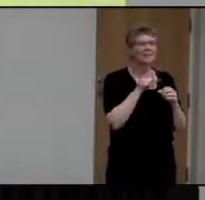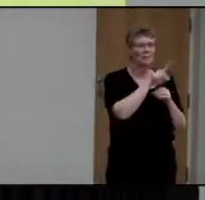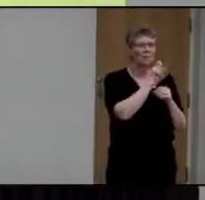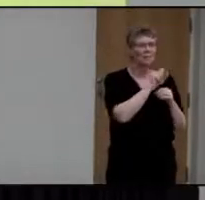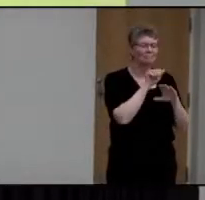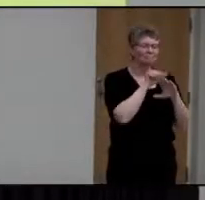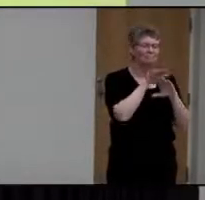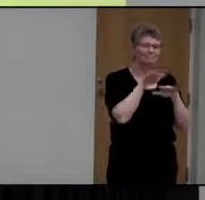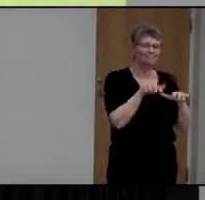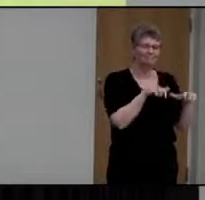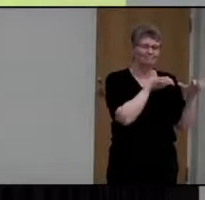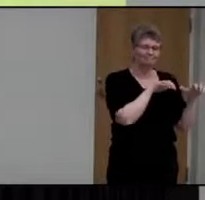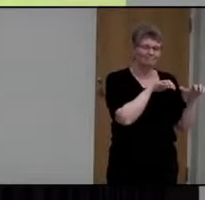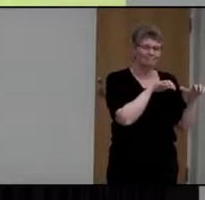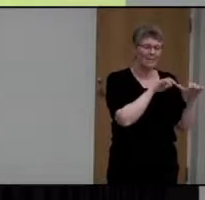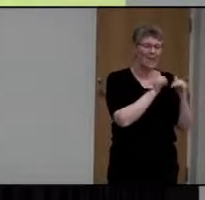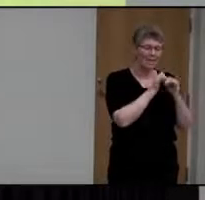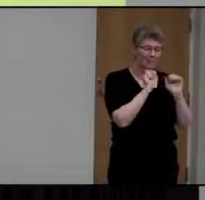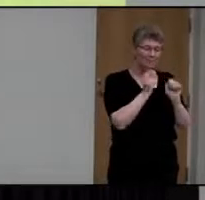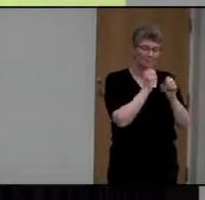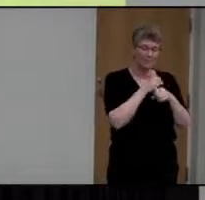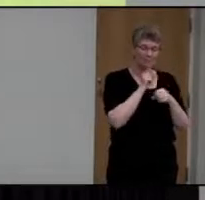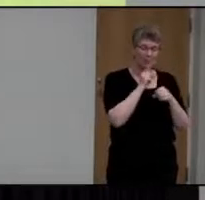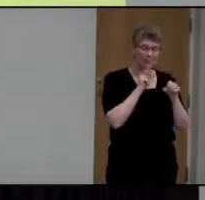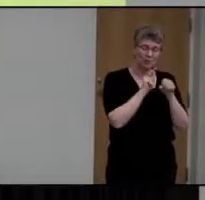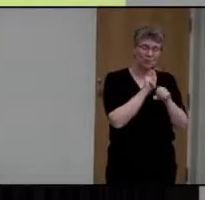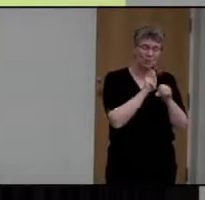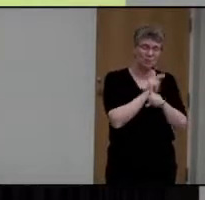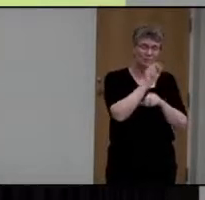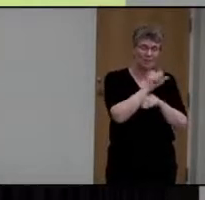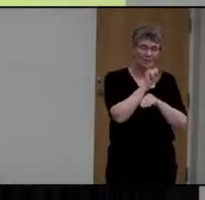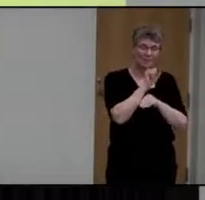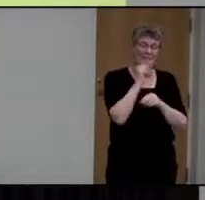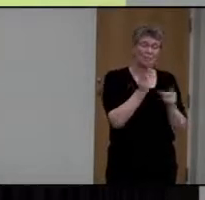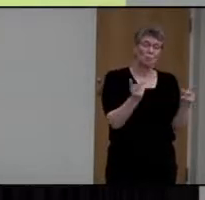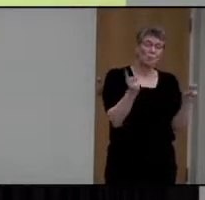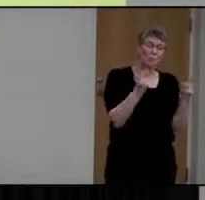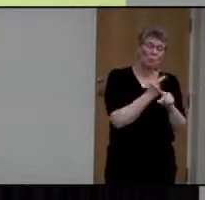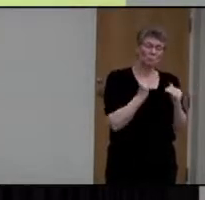ensure the use of AI doesn't exacerbate further societal